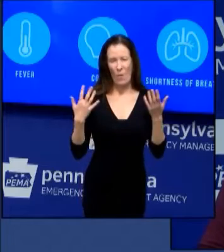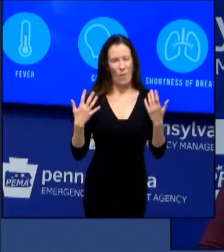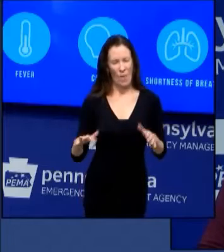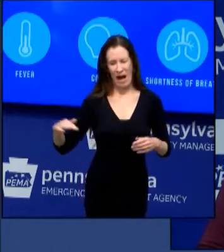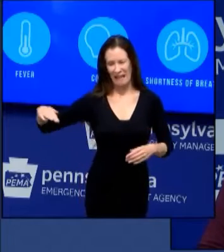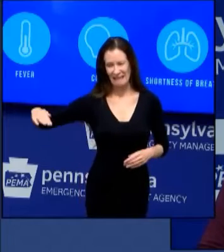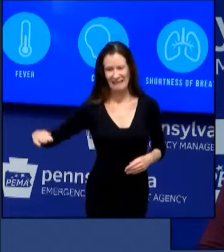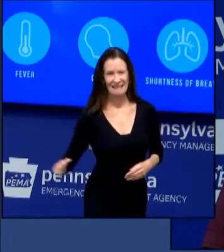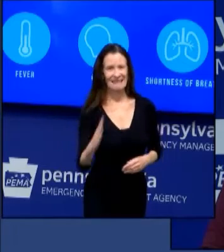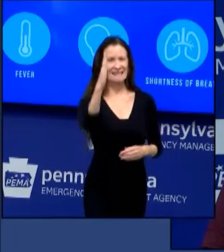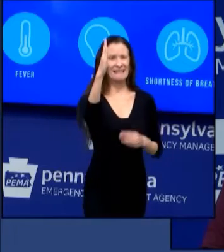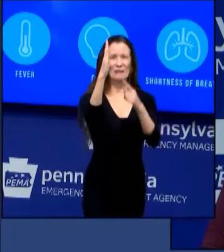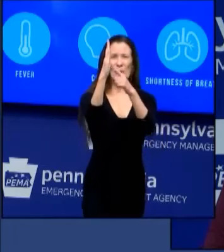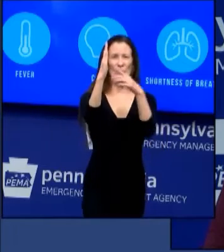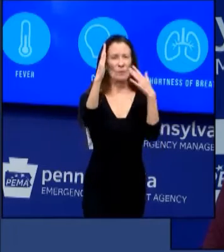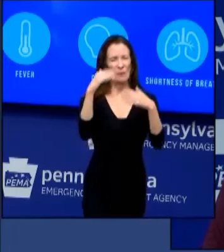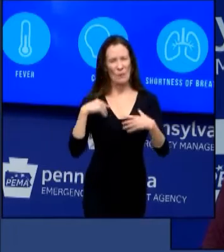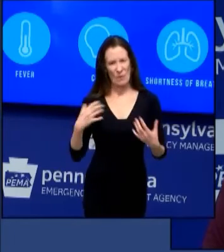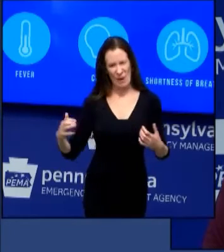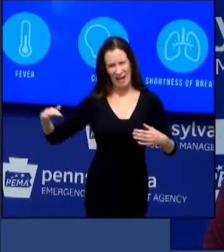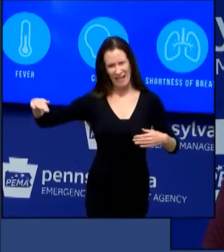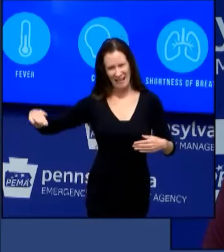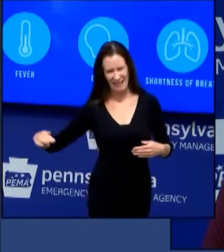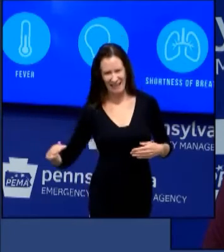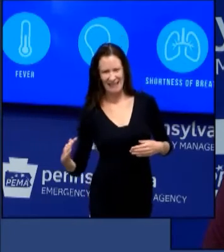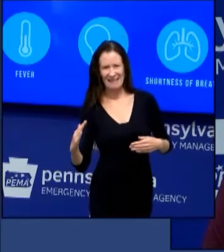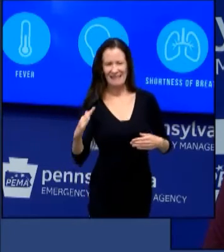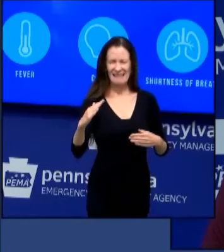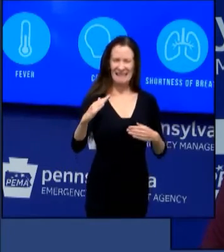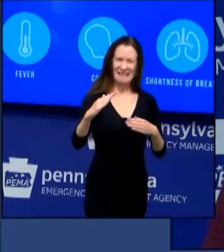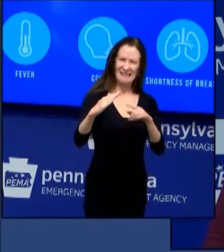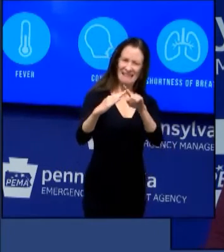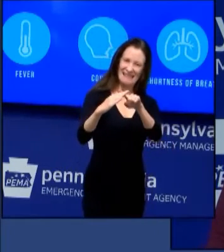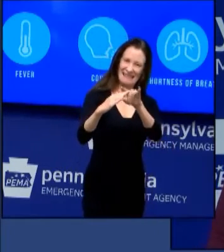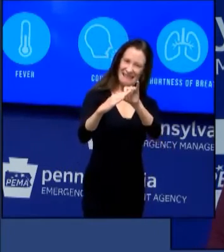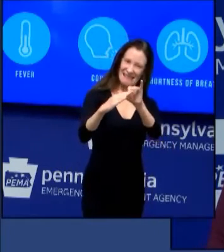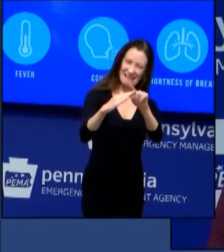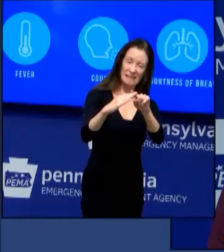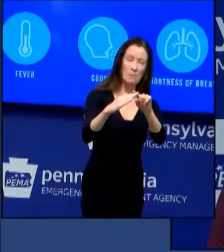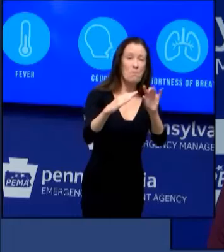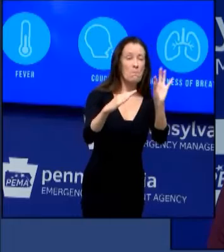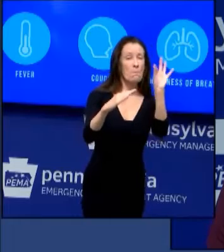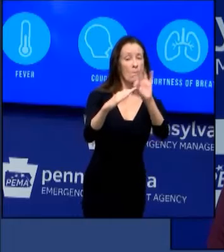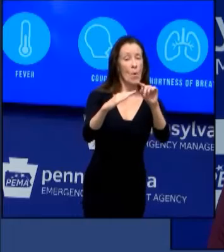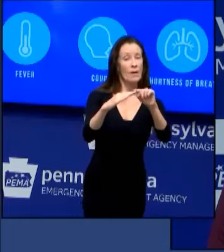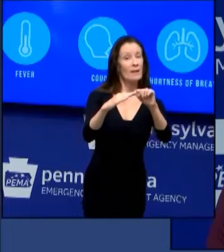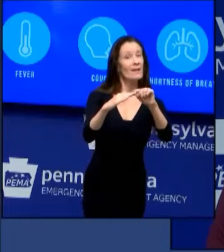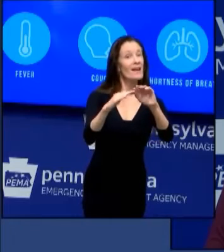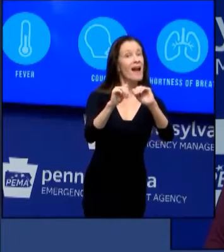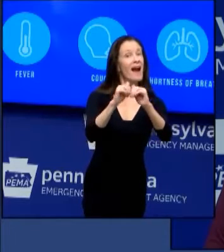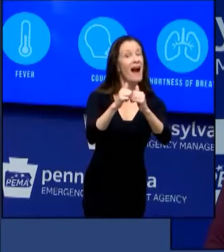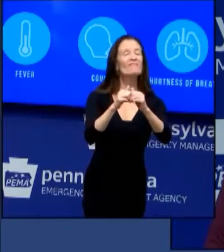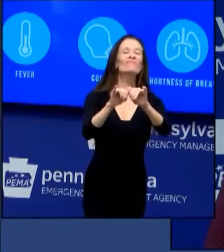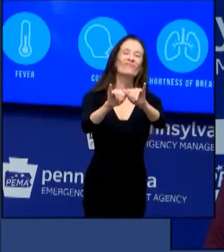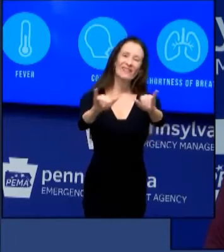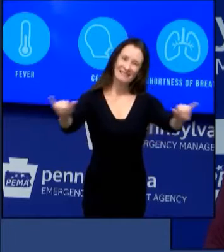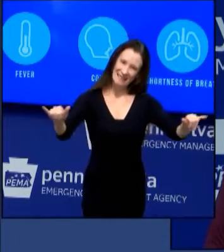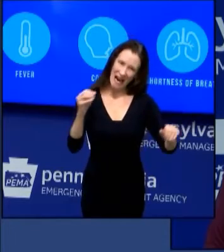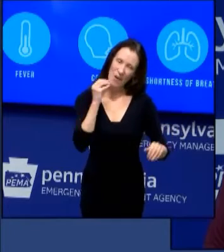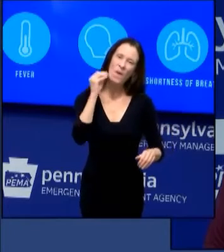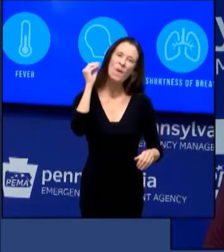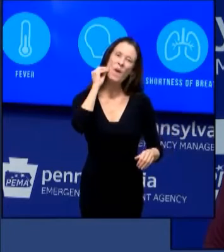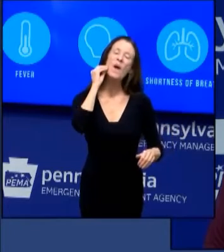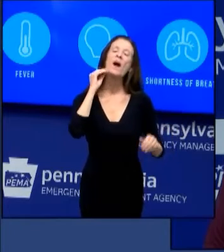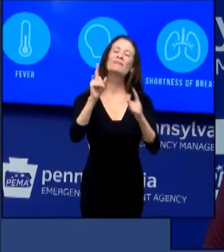distancing initiatives that the governor has put in place. That includes the school closure. That includes the closure of